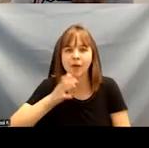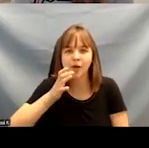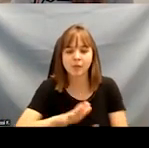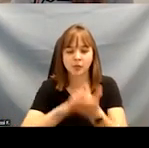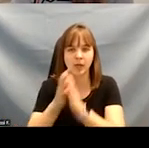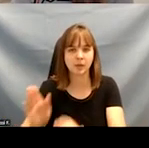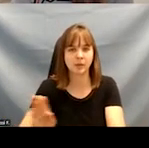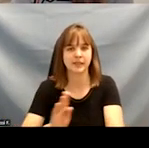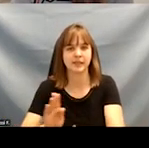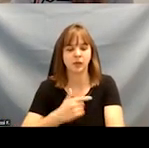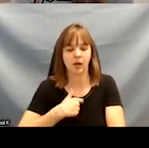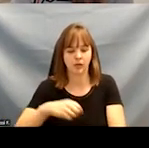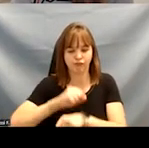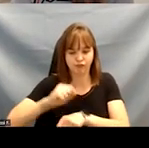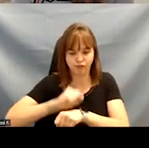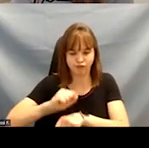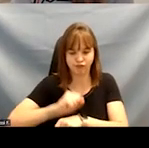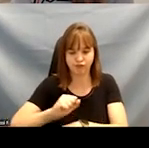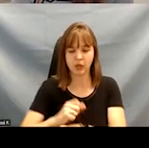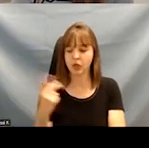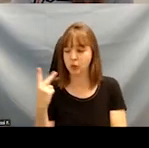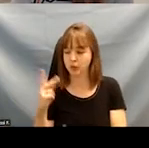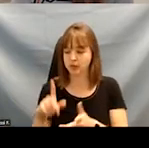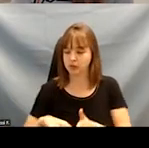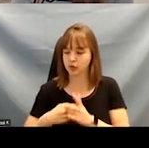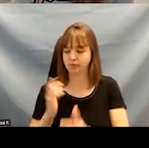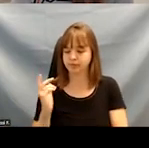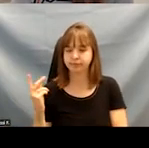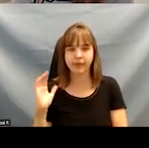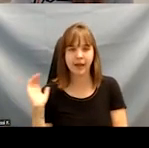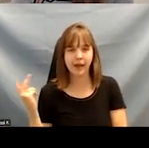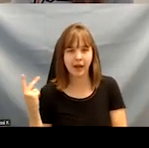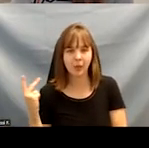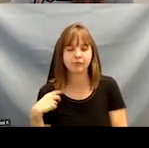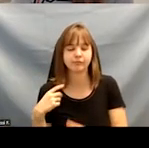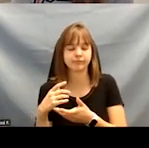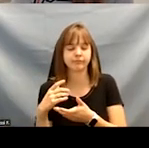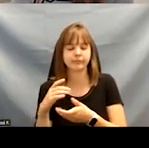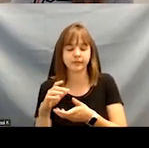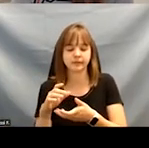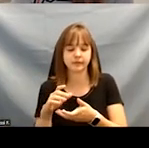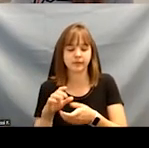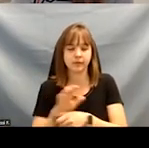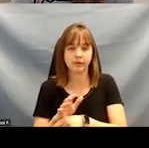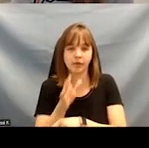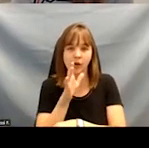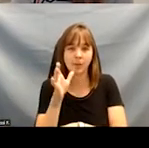work for a while, and we started our own farm. We now sell vegetables at the farmers market that I interned with in